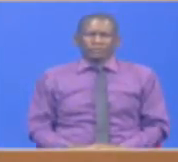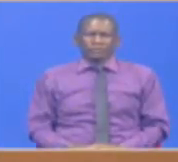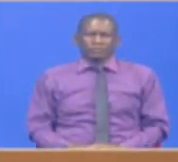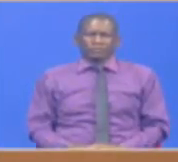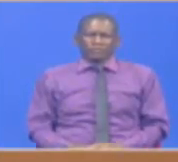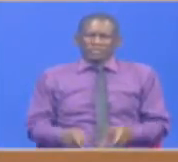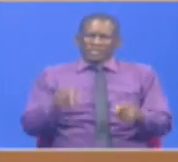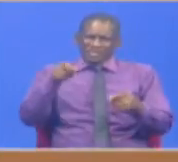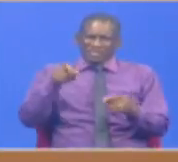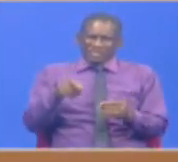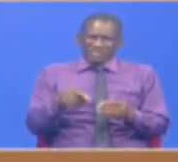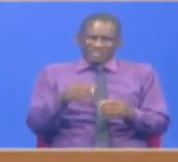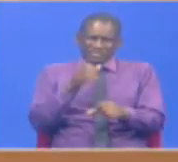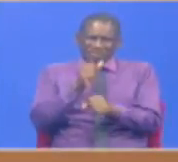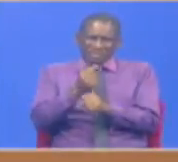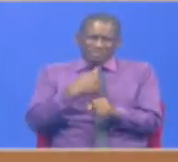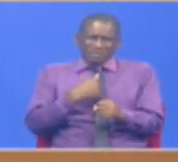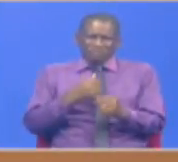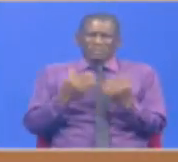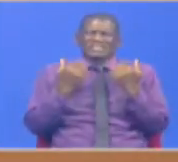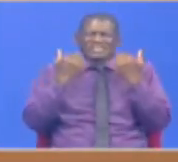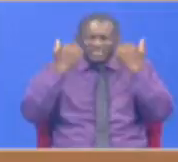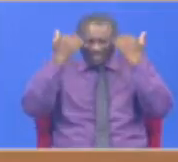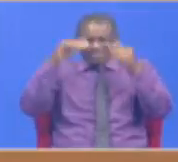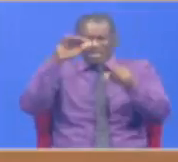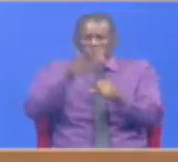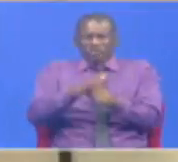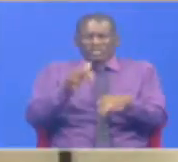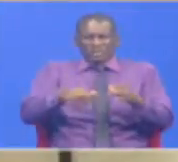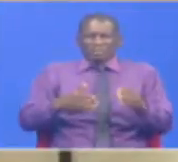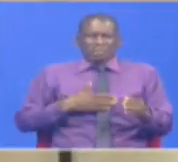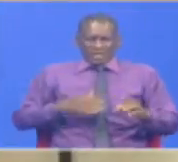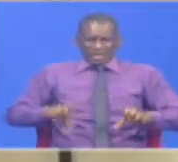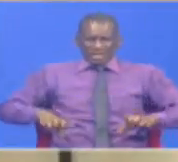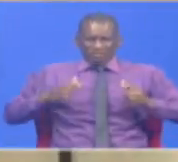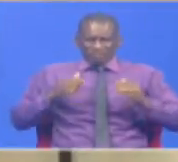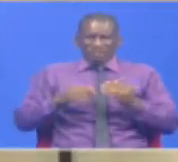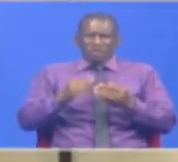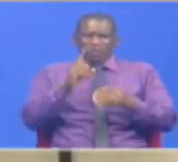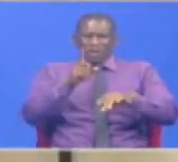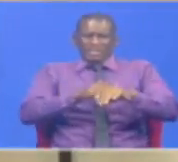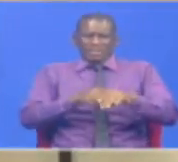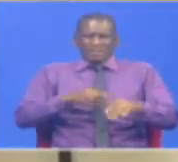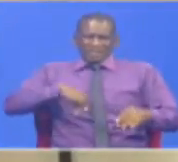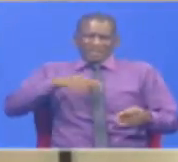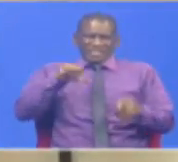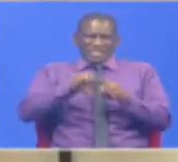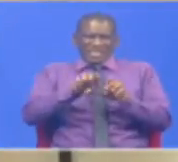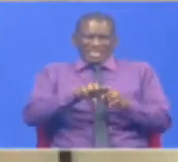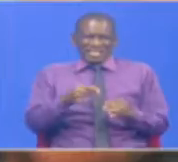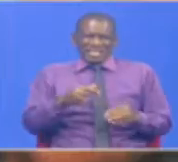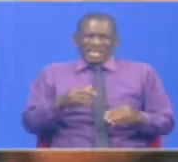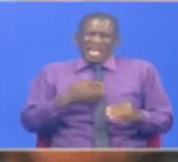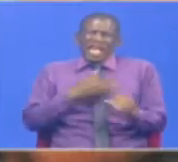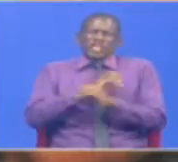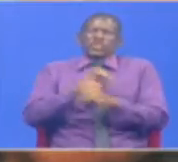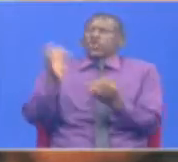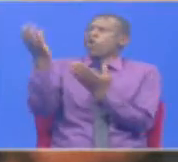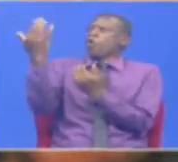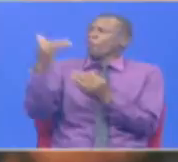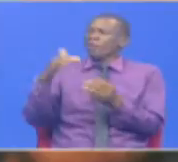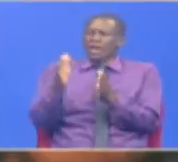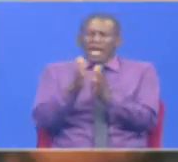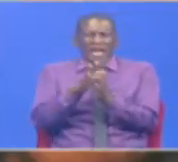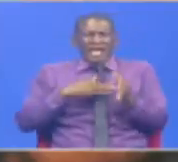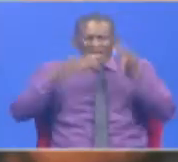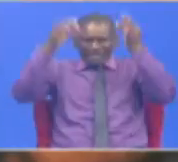This led to a lot of frustration in my life. At a point, I felt like I was hopeless. I decided